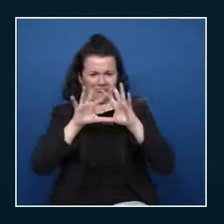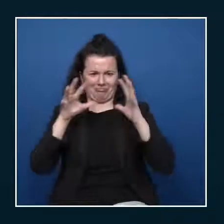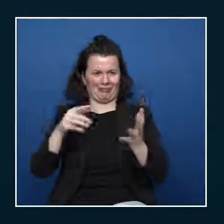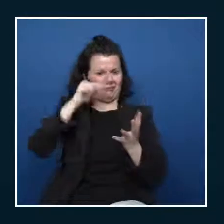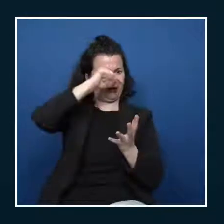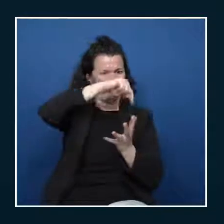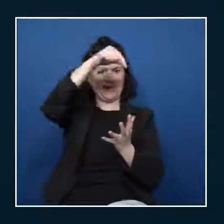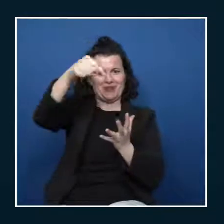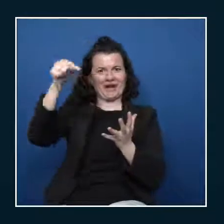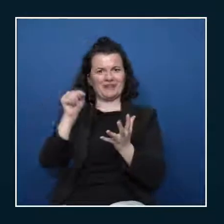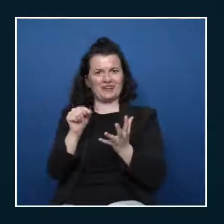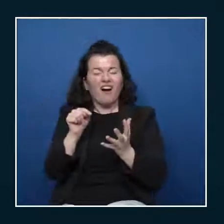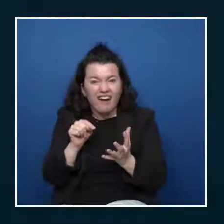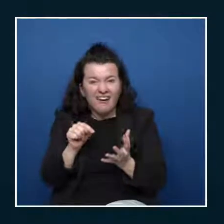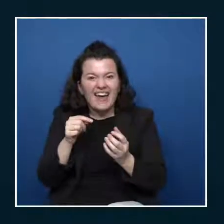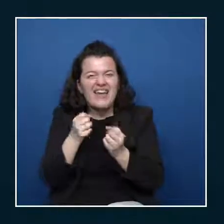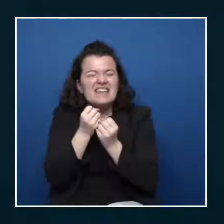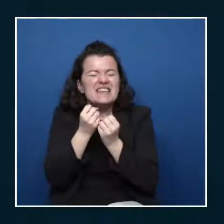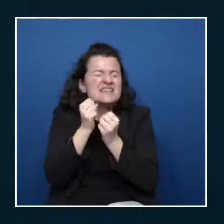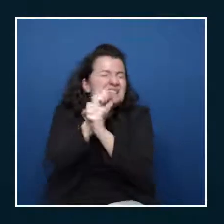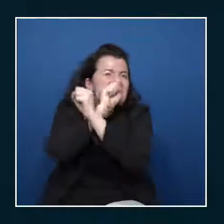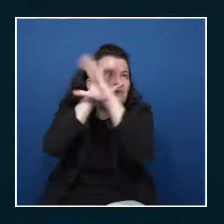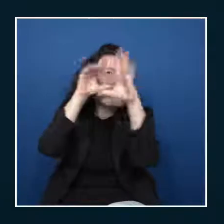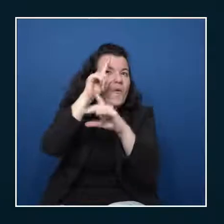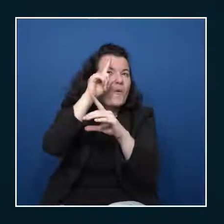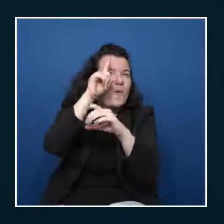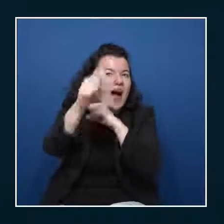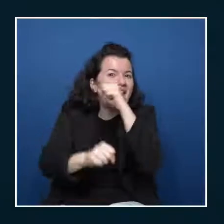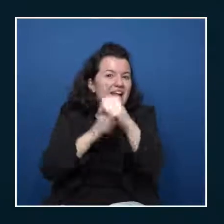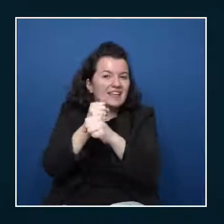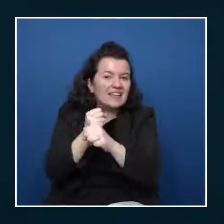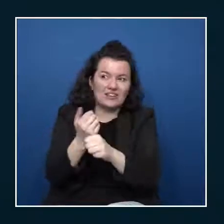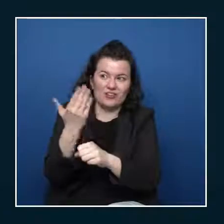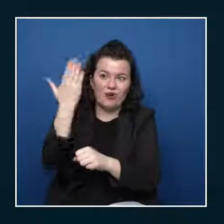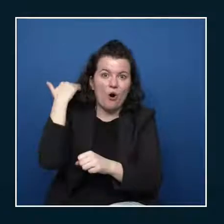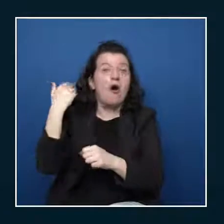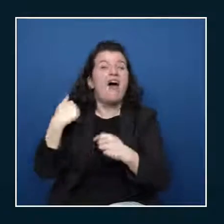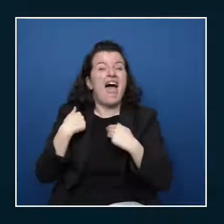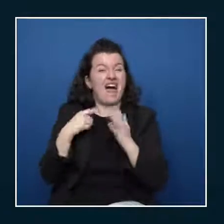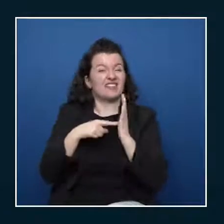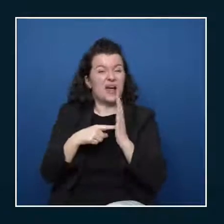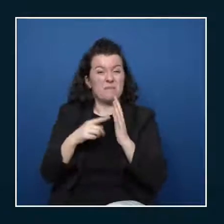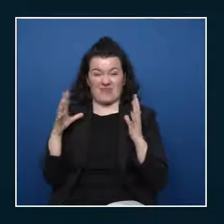would have been flying and being away from our home for weeks.